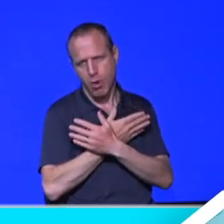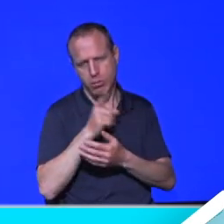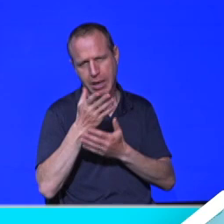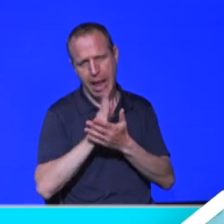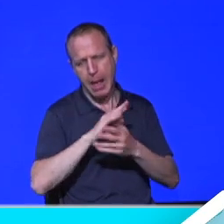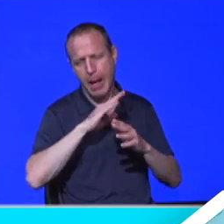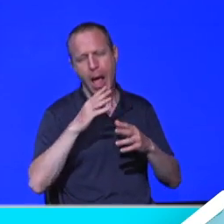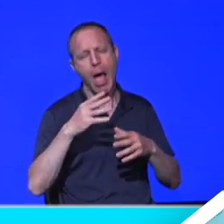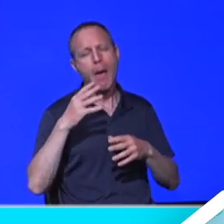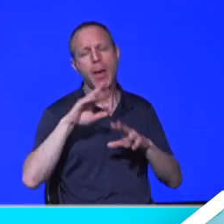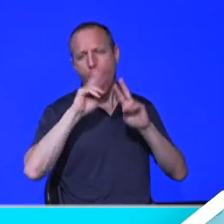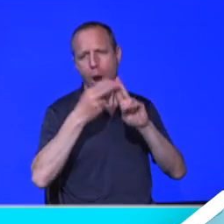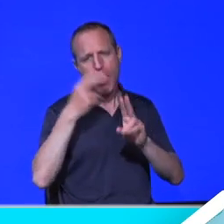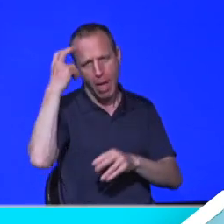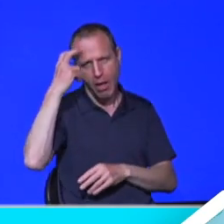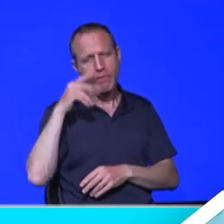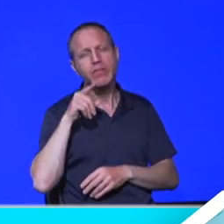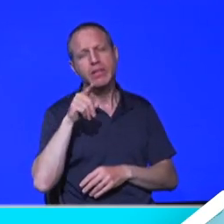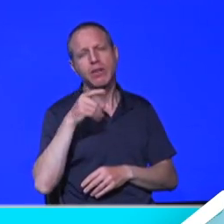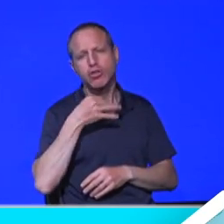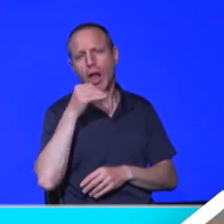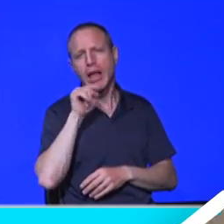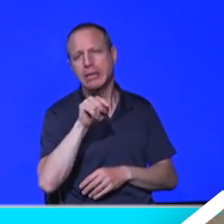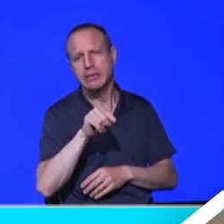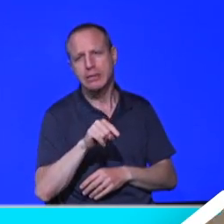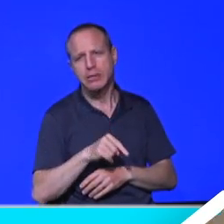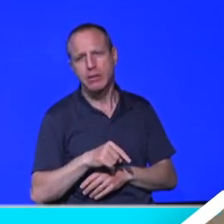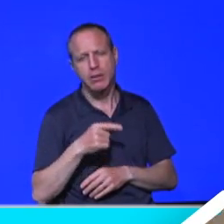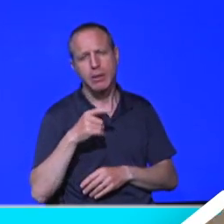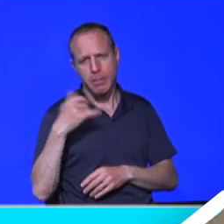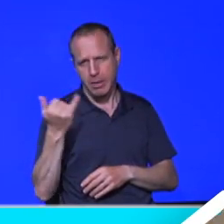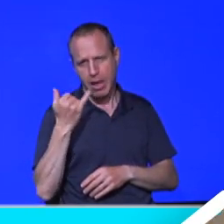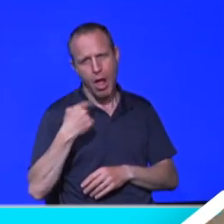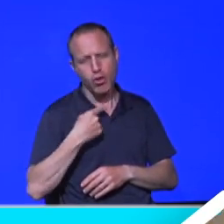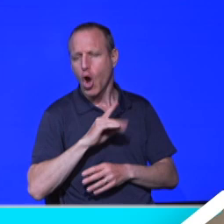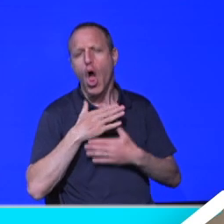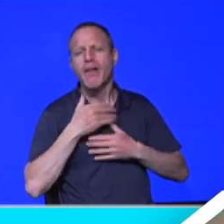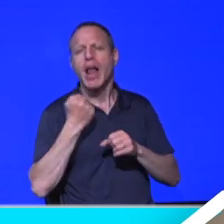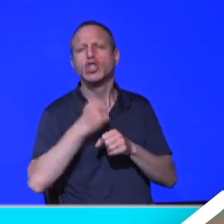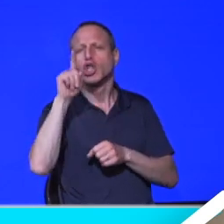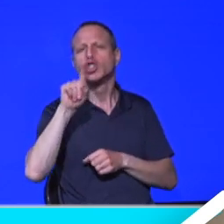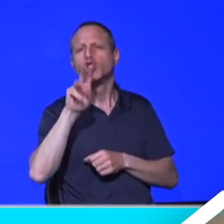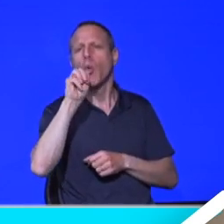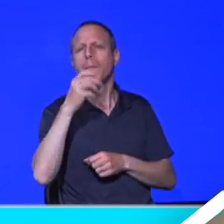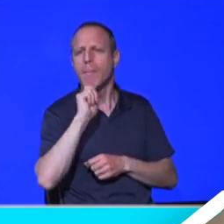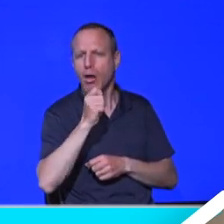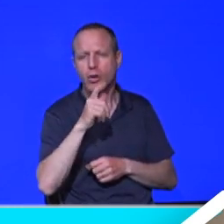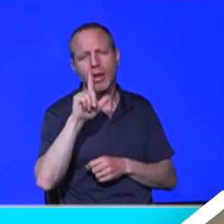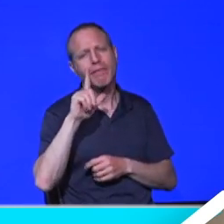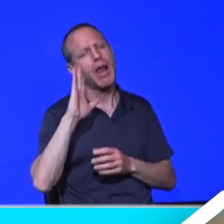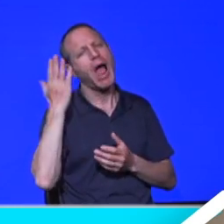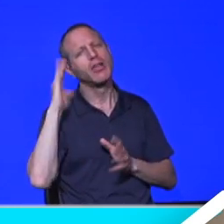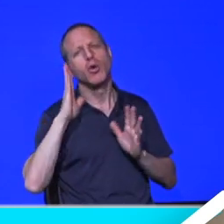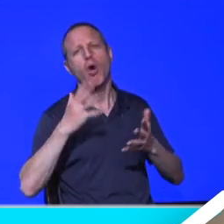Arab world. And I asked her about this. And it's like, usually I don't like doing Zoom interviews, but I was so